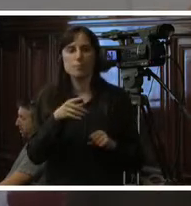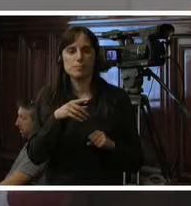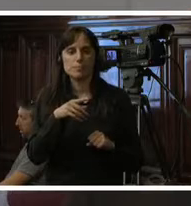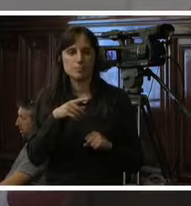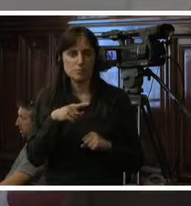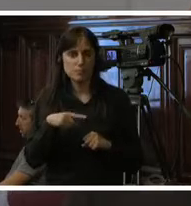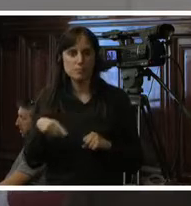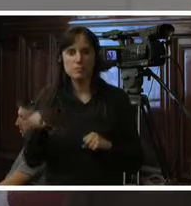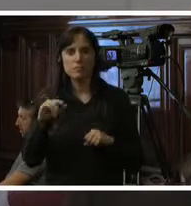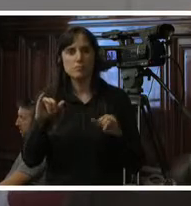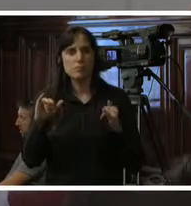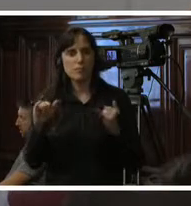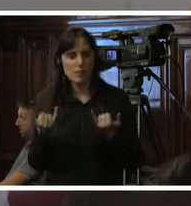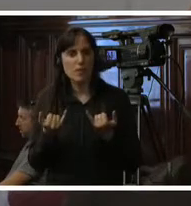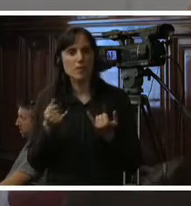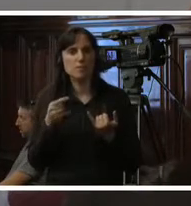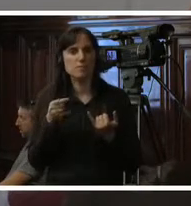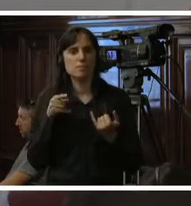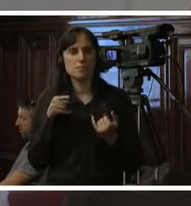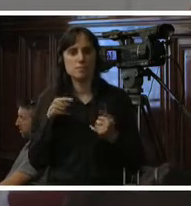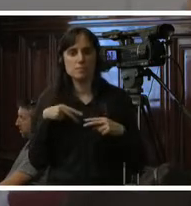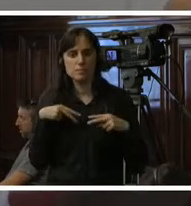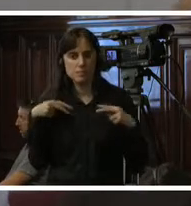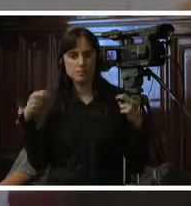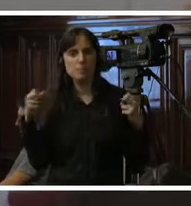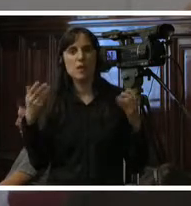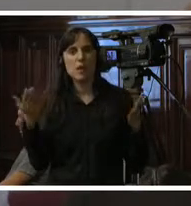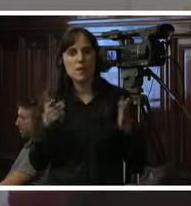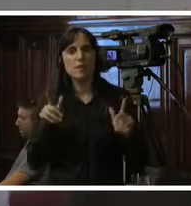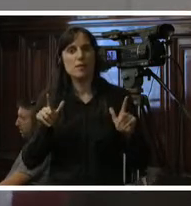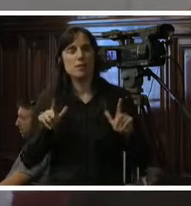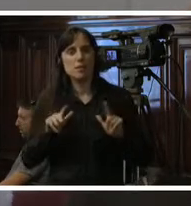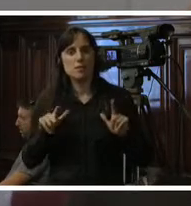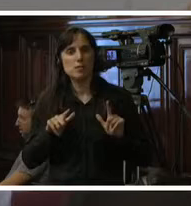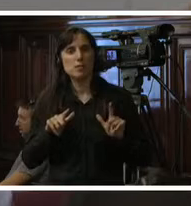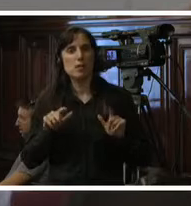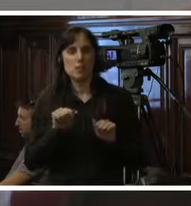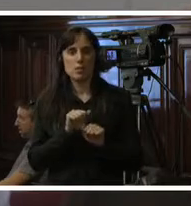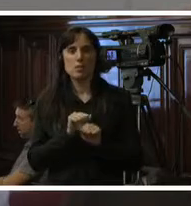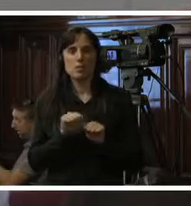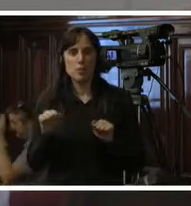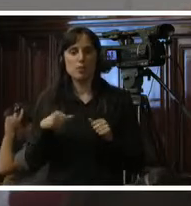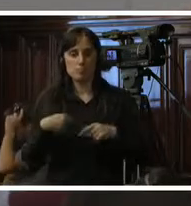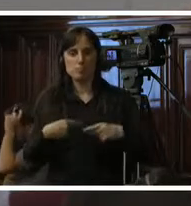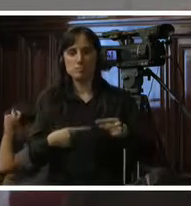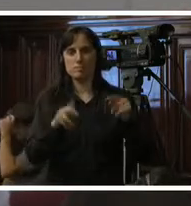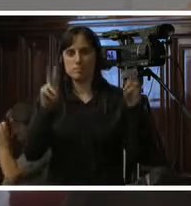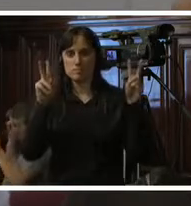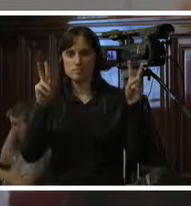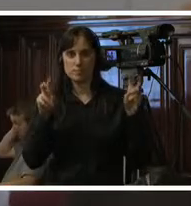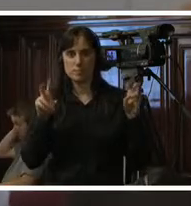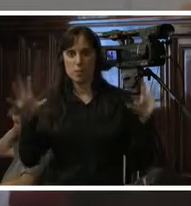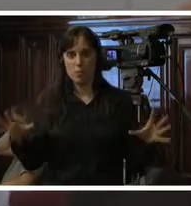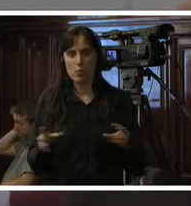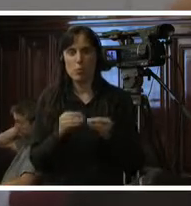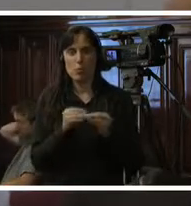hearing of us, and we hope to follow it up and that you will follow up with us so that we can